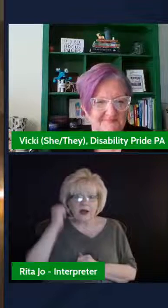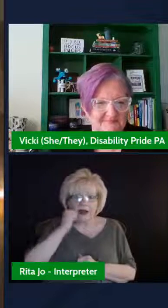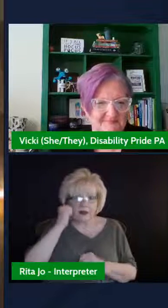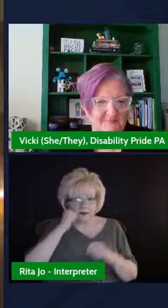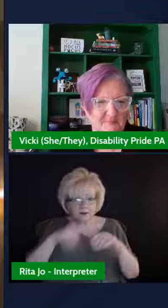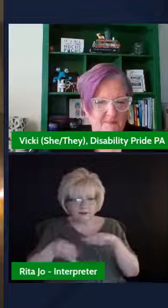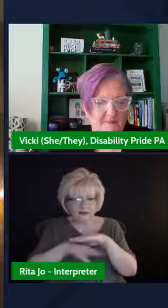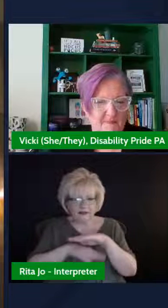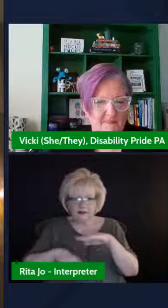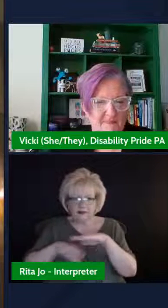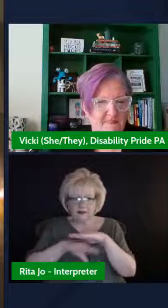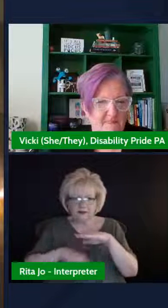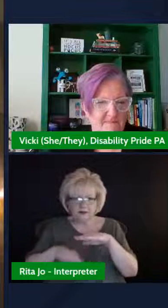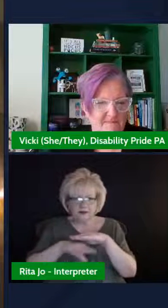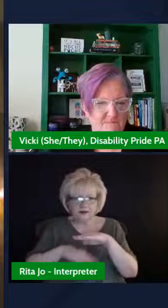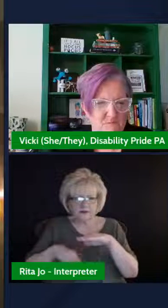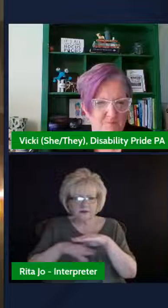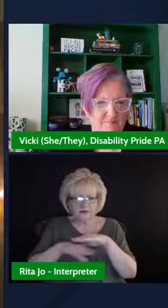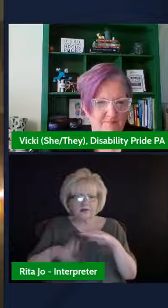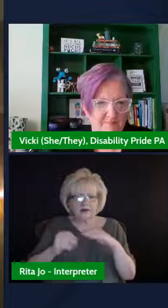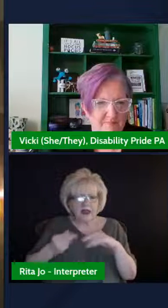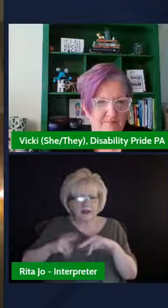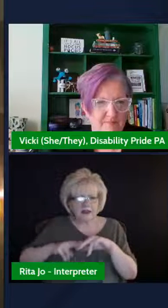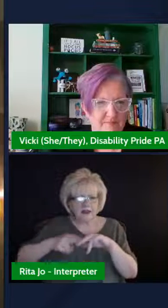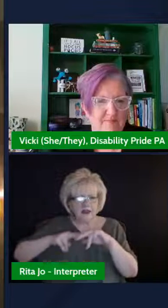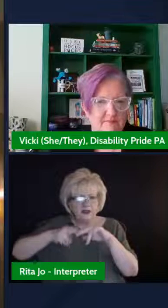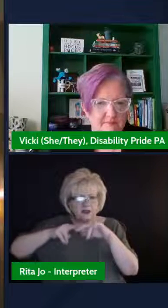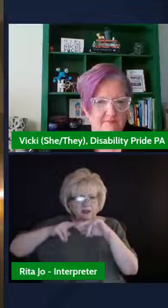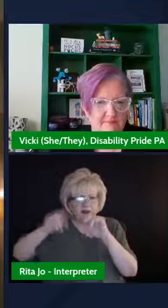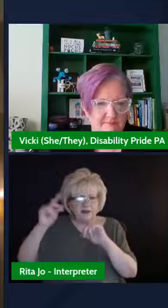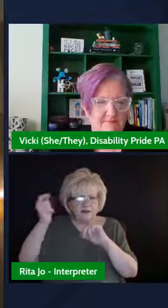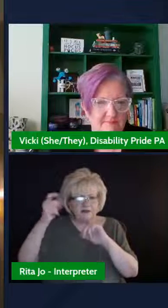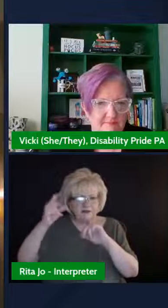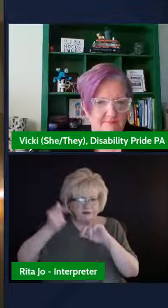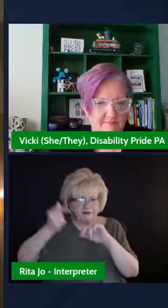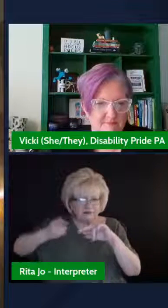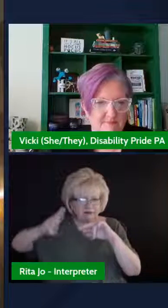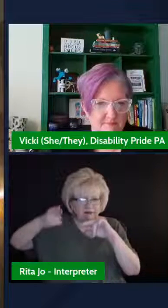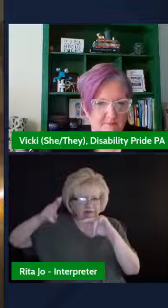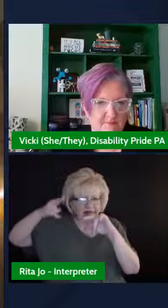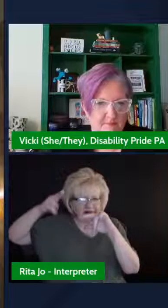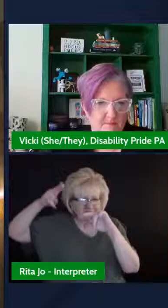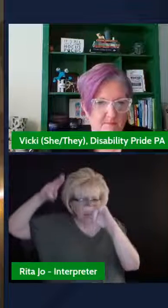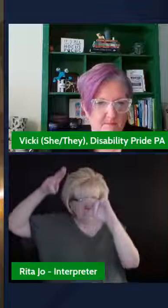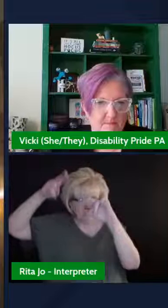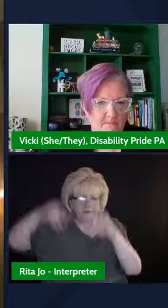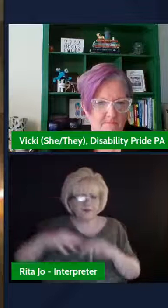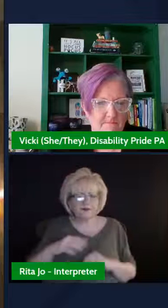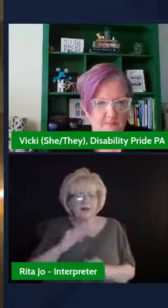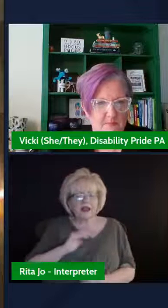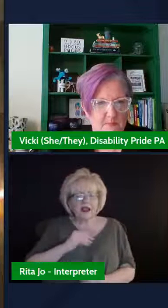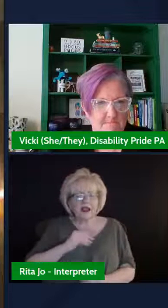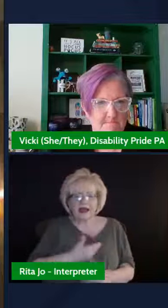now it's been increasing exponentially. Um, and